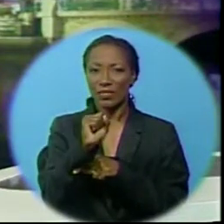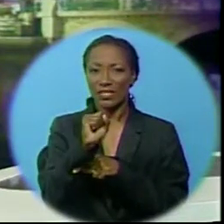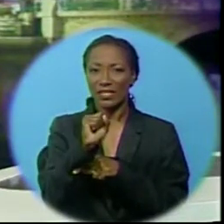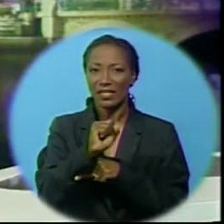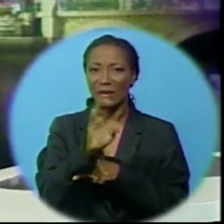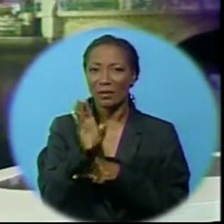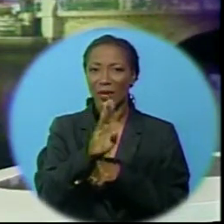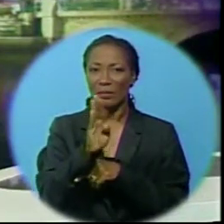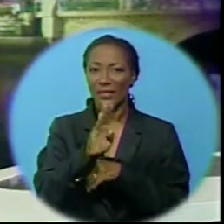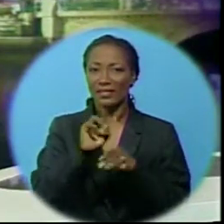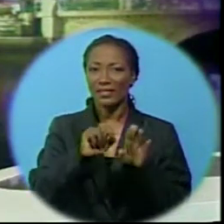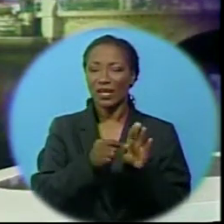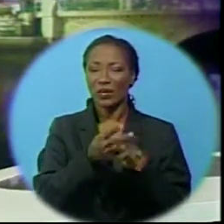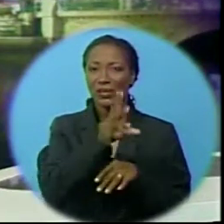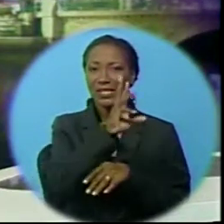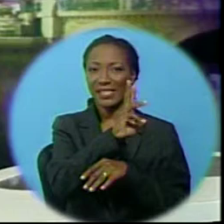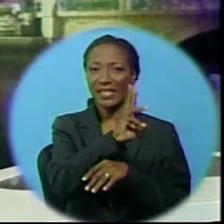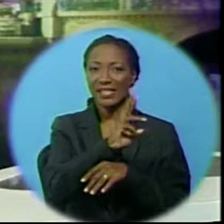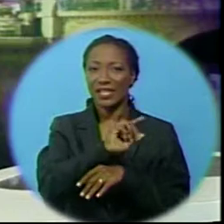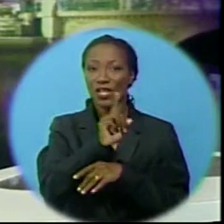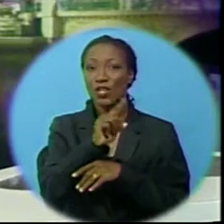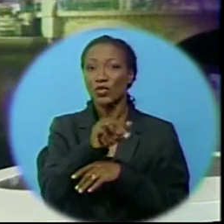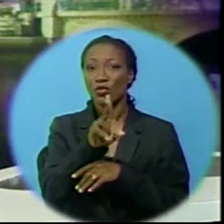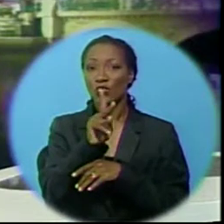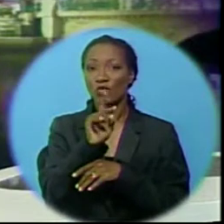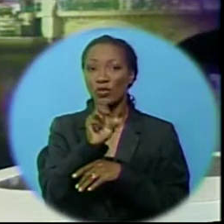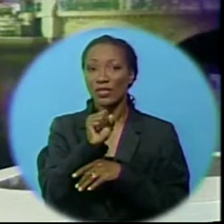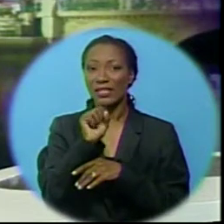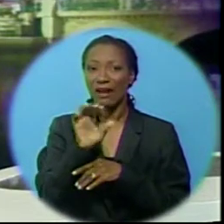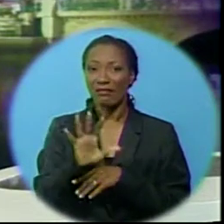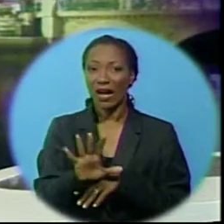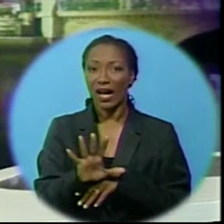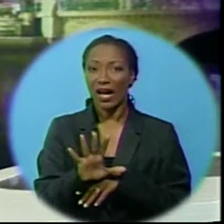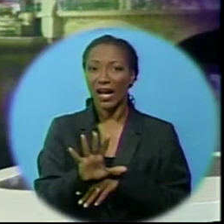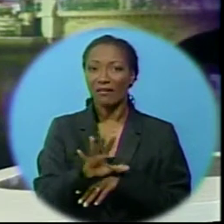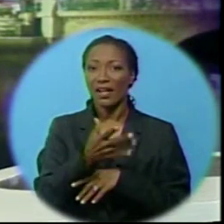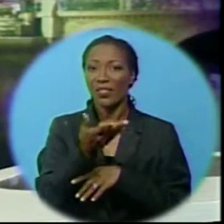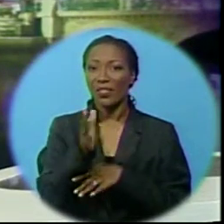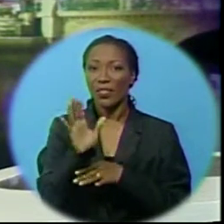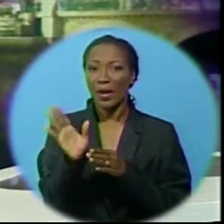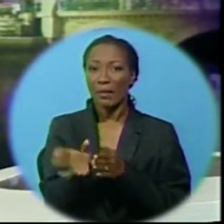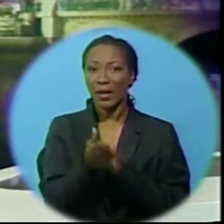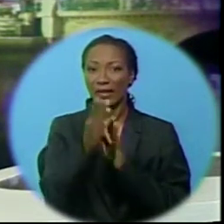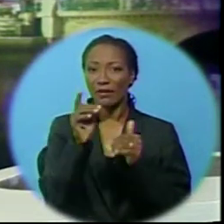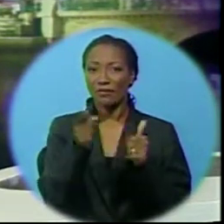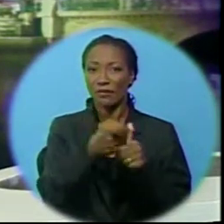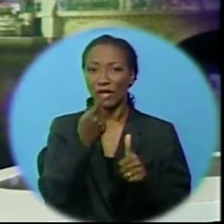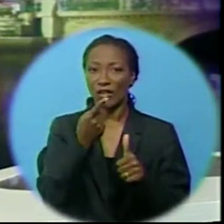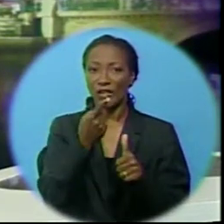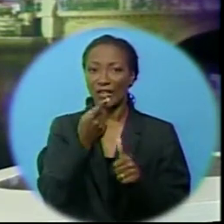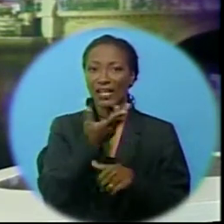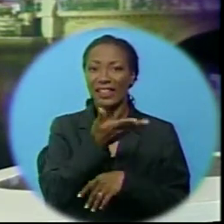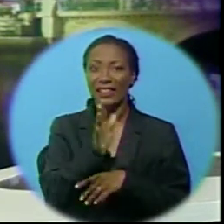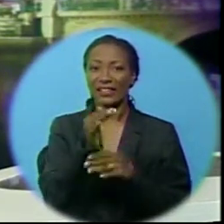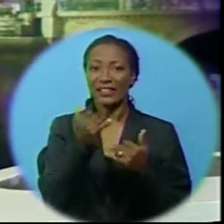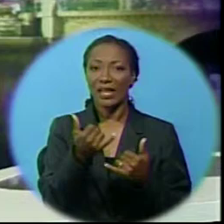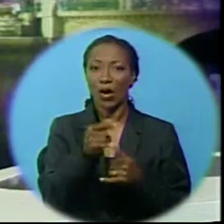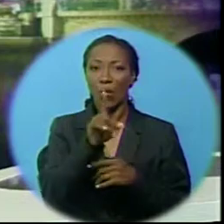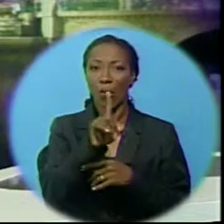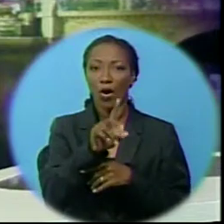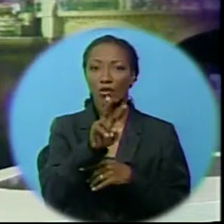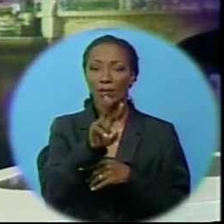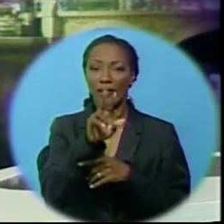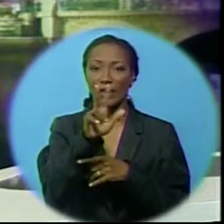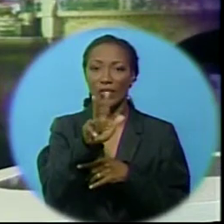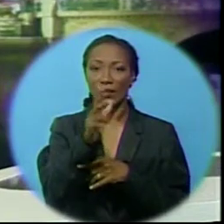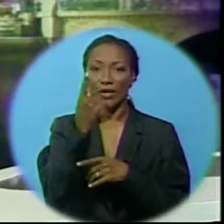the game on 6 points and Zouks on 5, are batting first. And after 17 overs, they were 123 for a